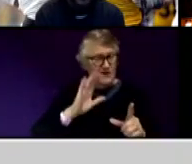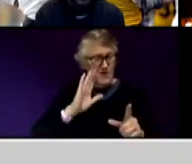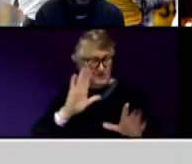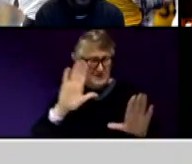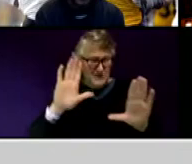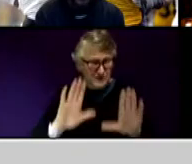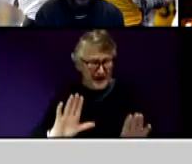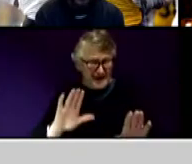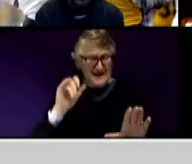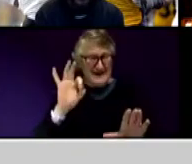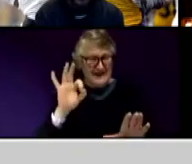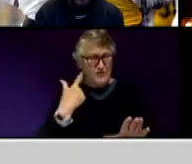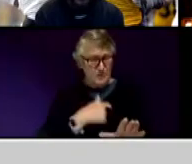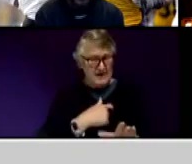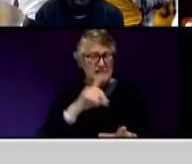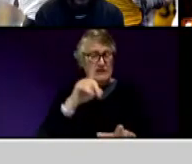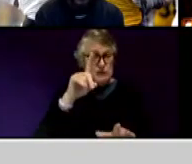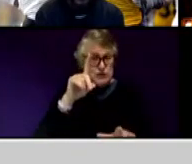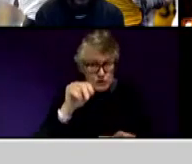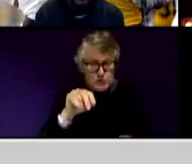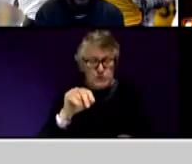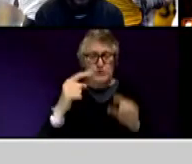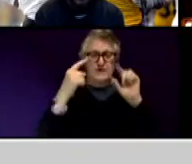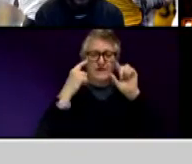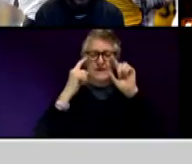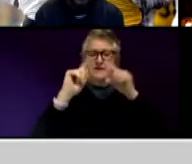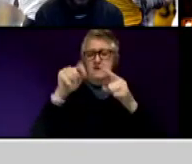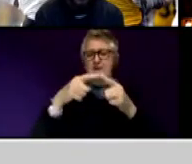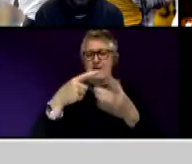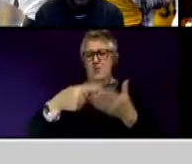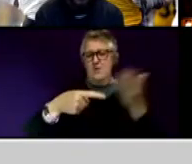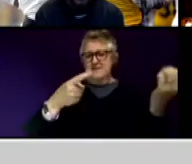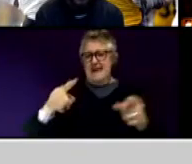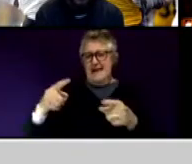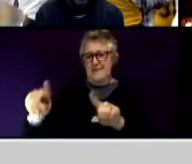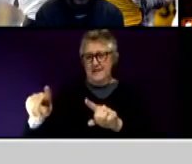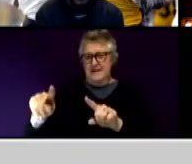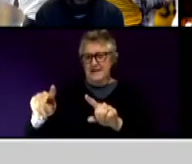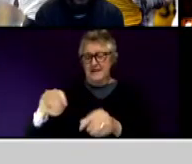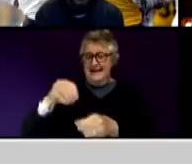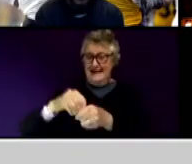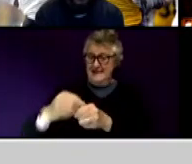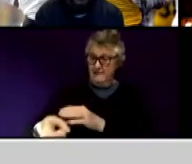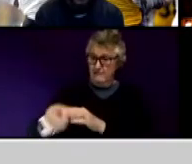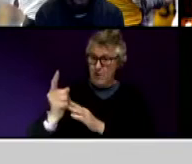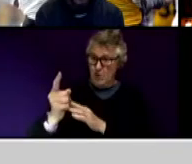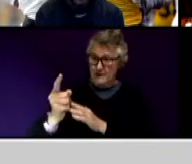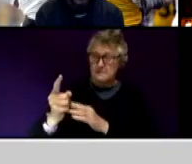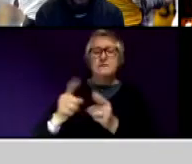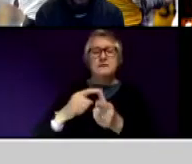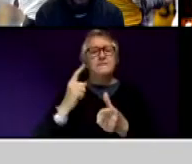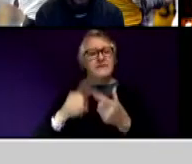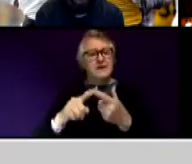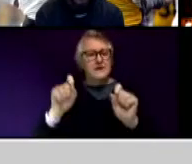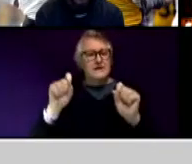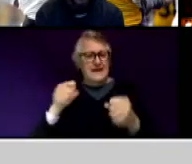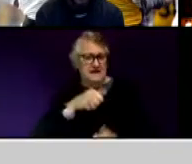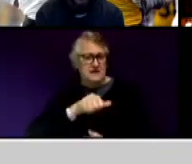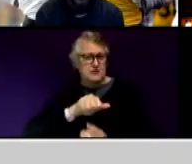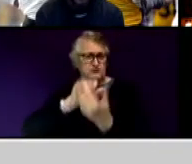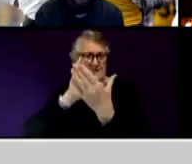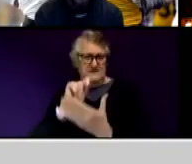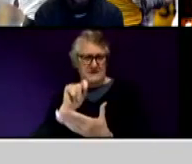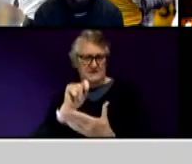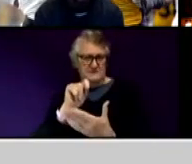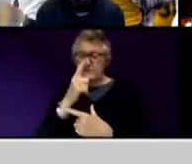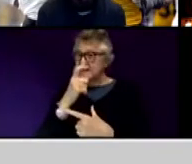happening in our community in that moment so that we can address it. Because it wasn't just that, it was also after